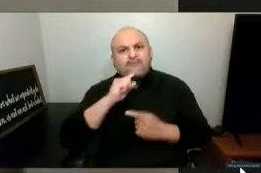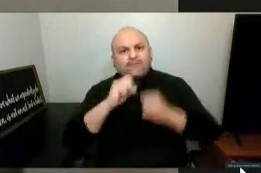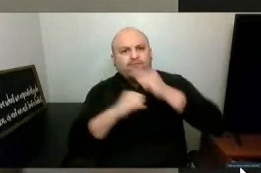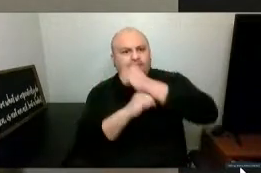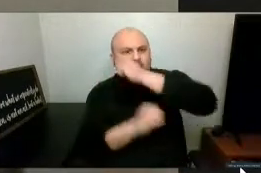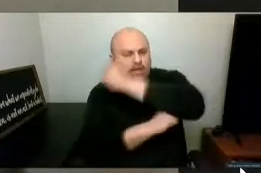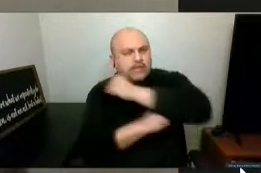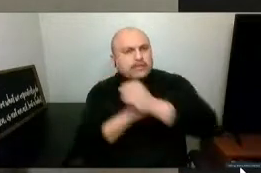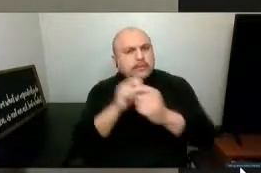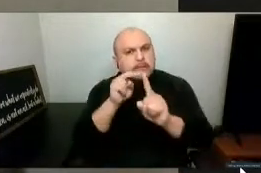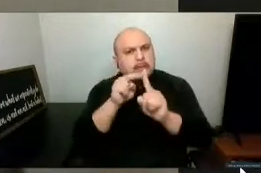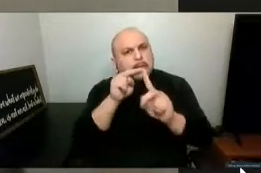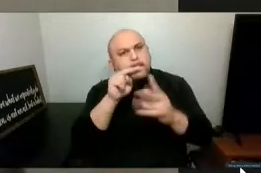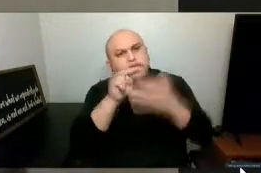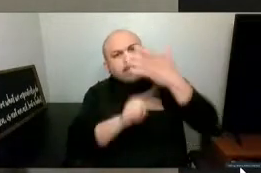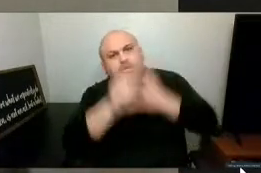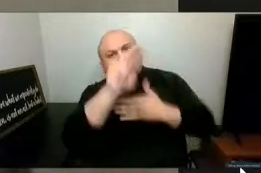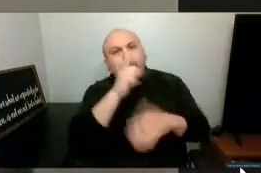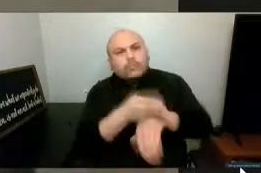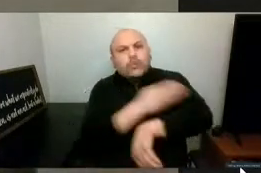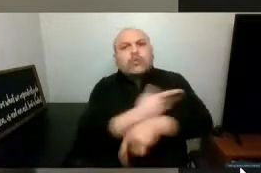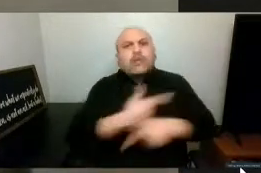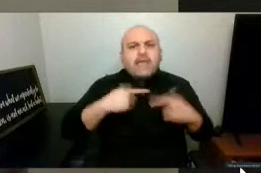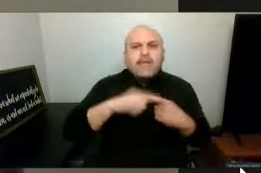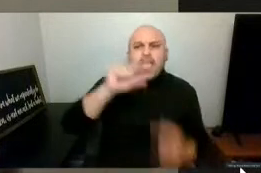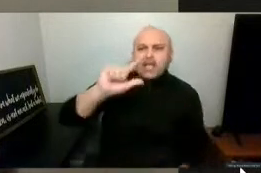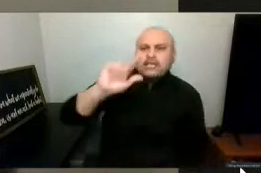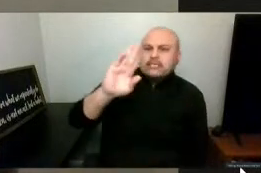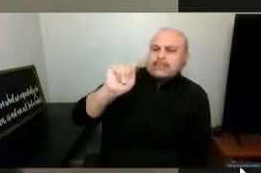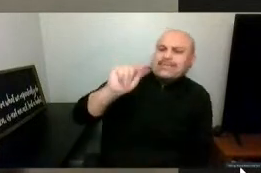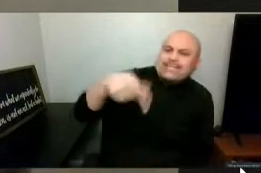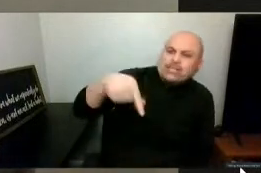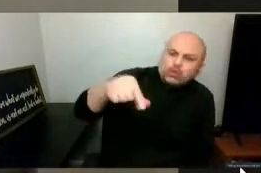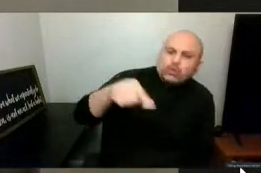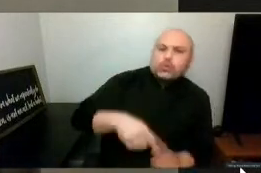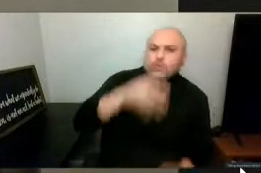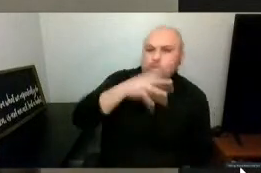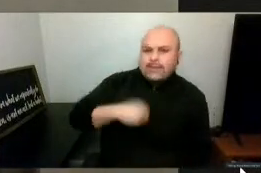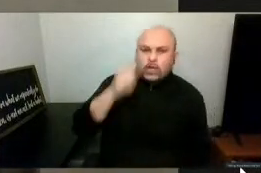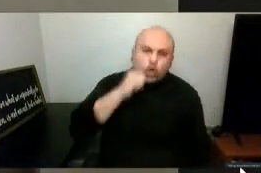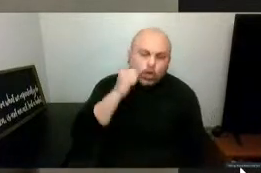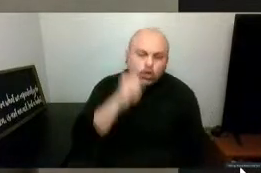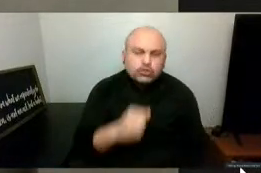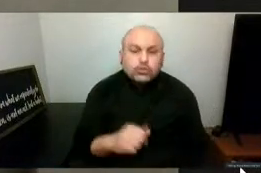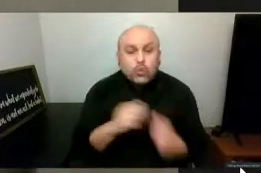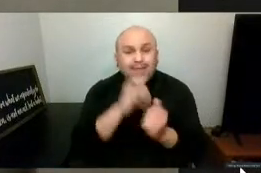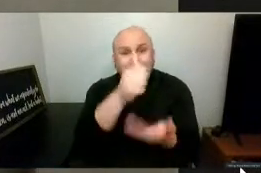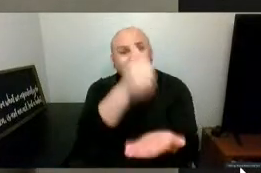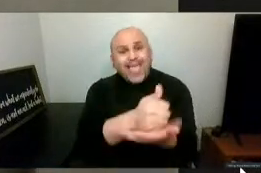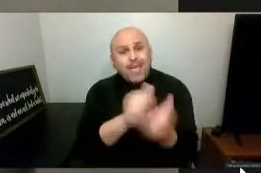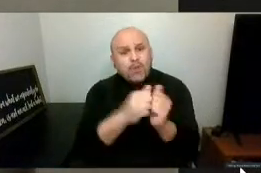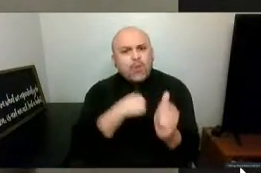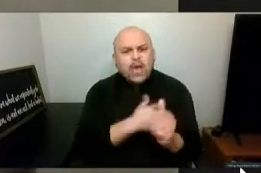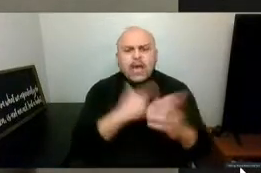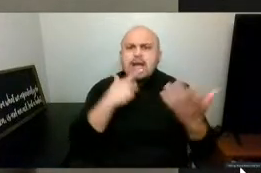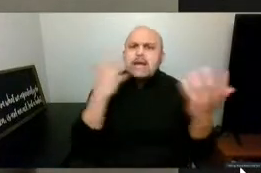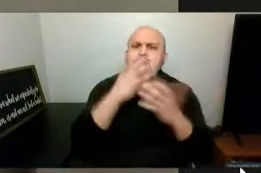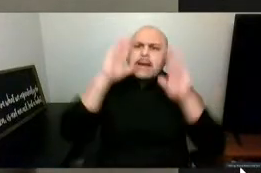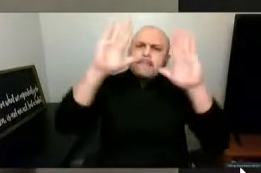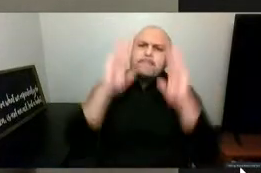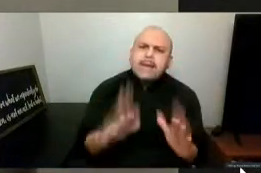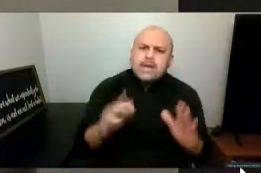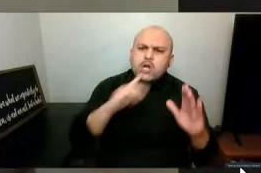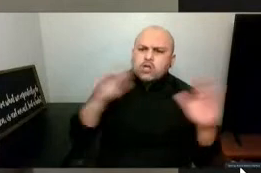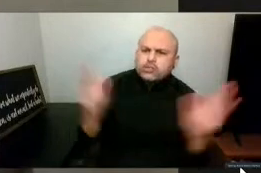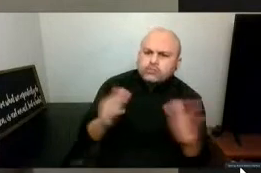the lives of LGBTQ women and girls. With the help of our amazing network of small and